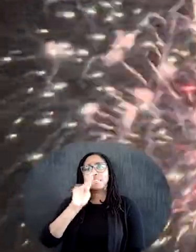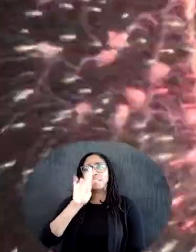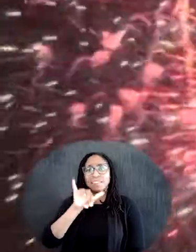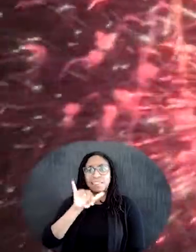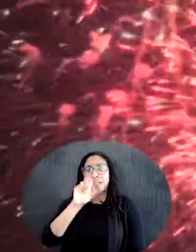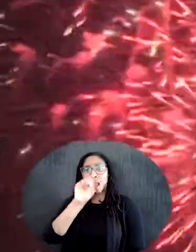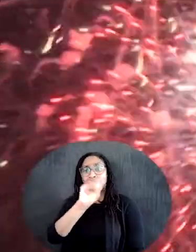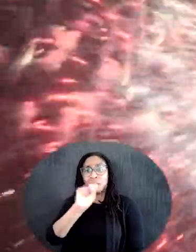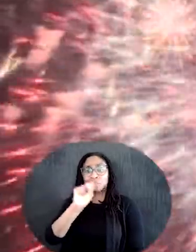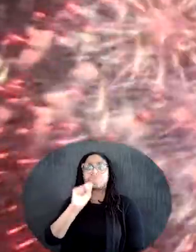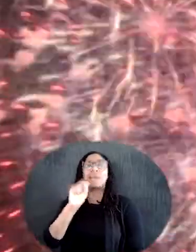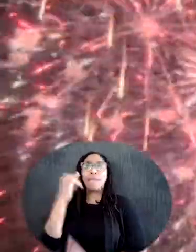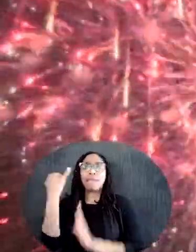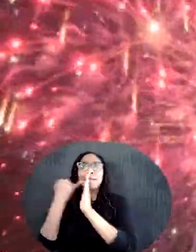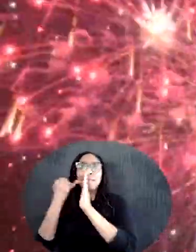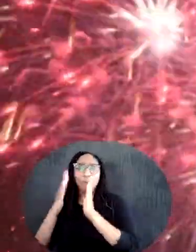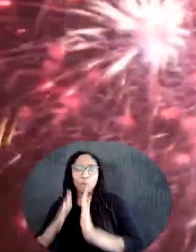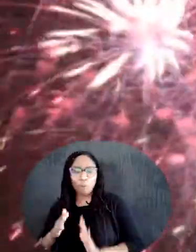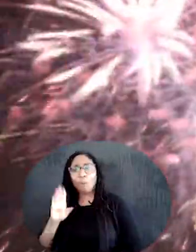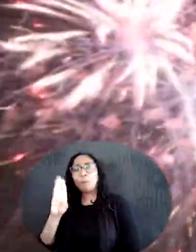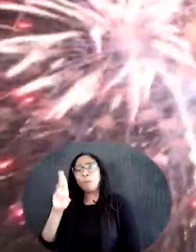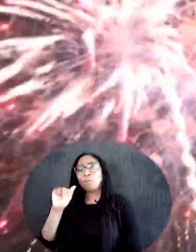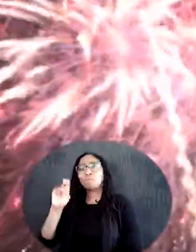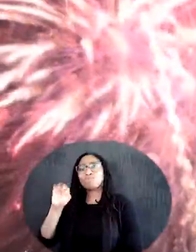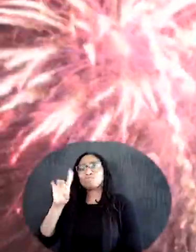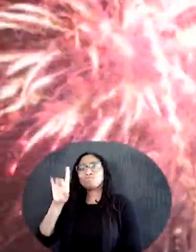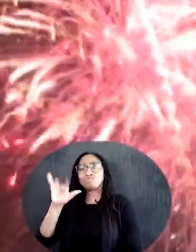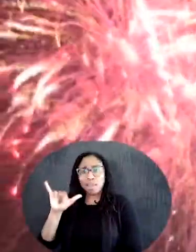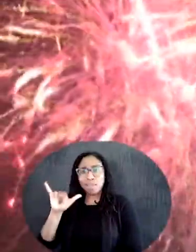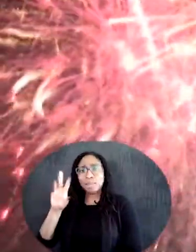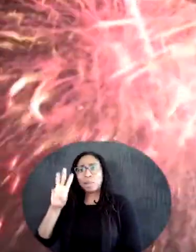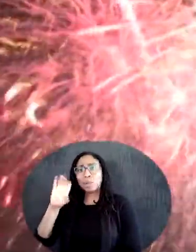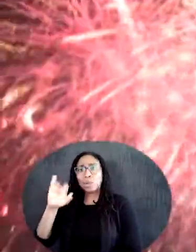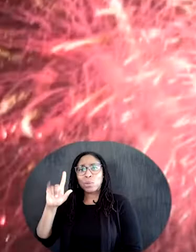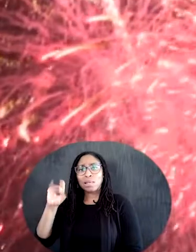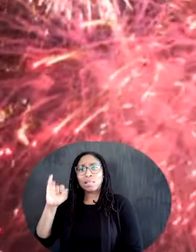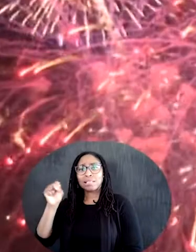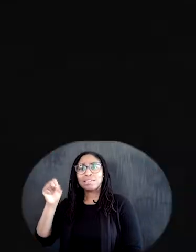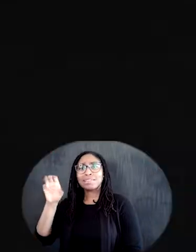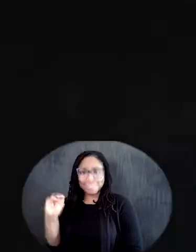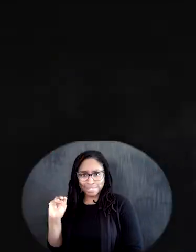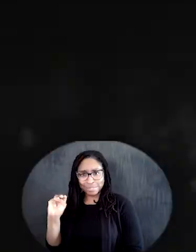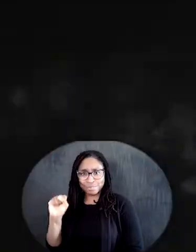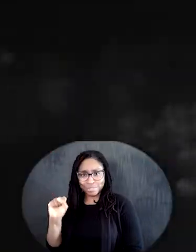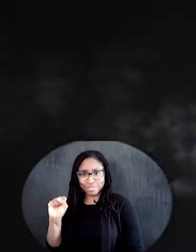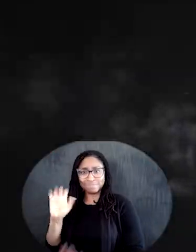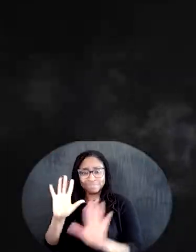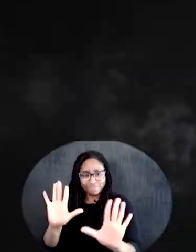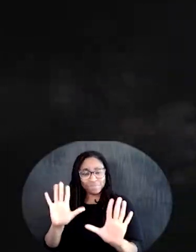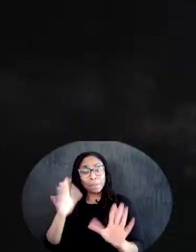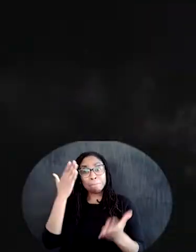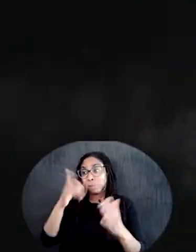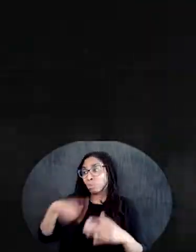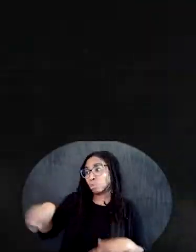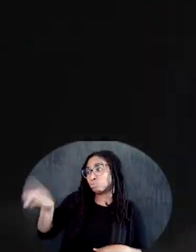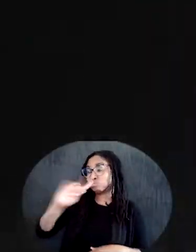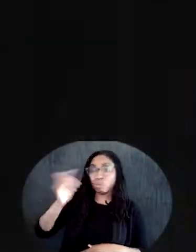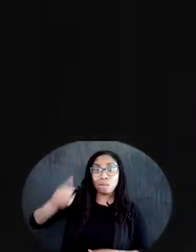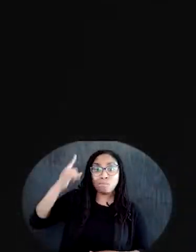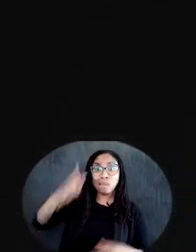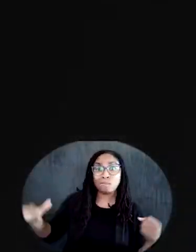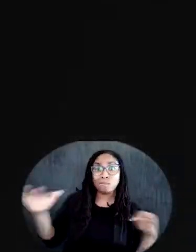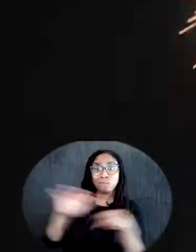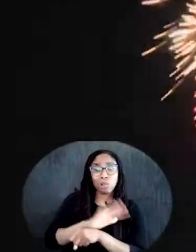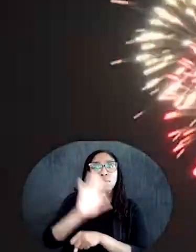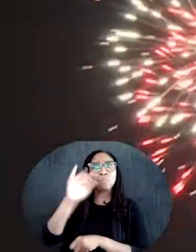Illustrations by Brandy Williams. Now look, we may not understand it